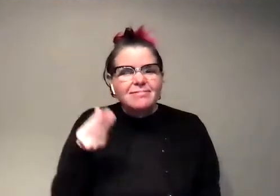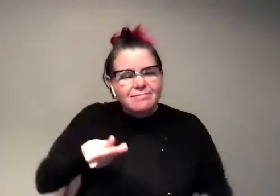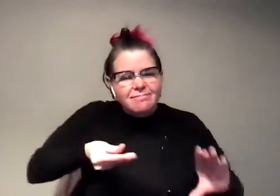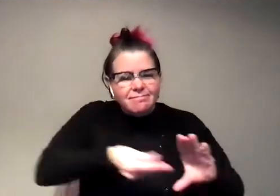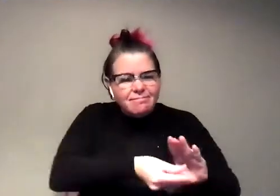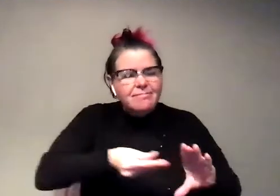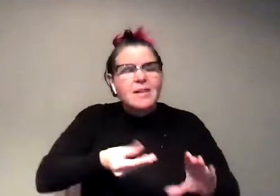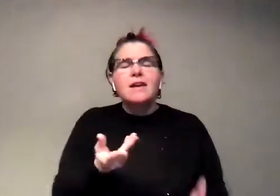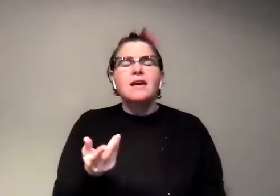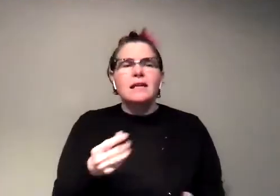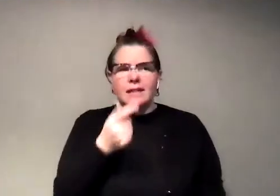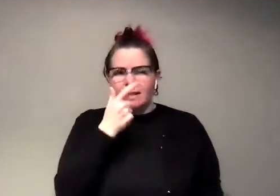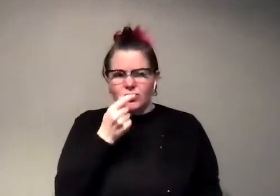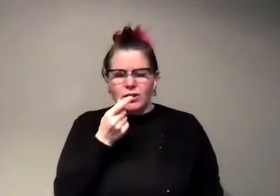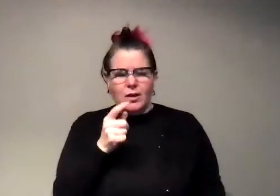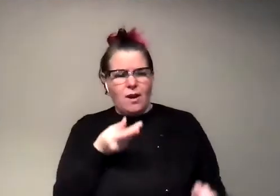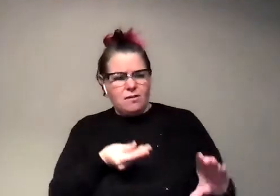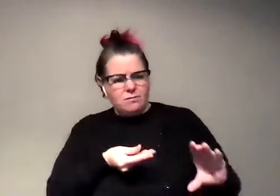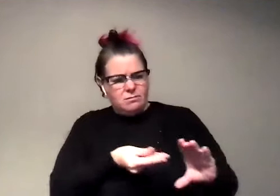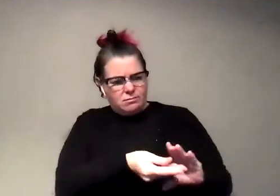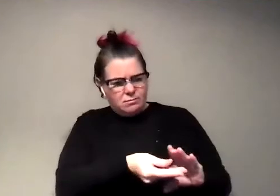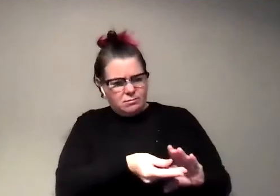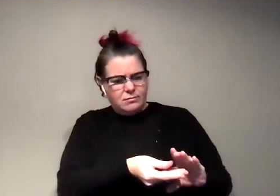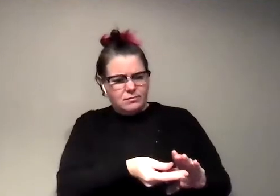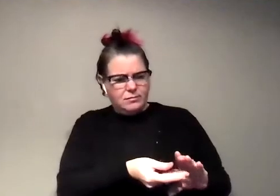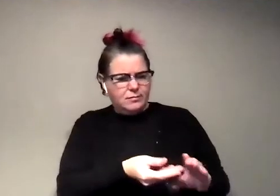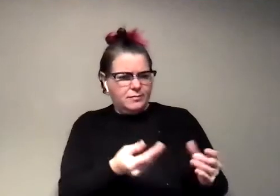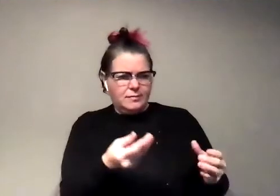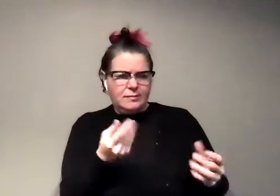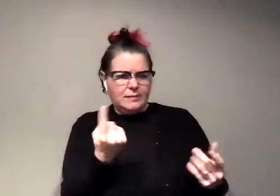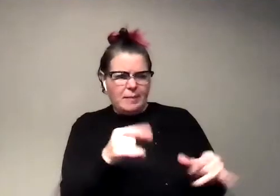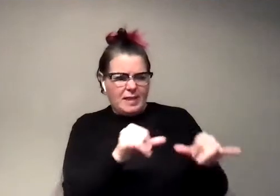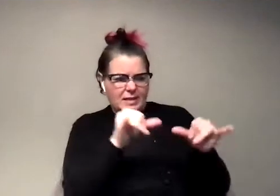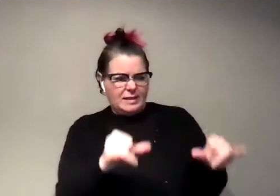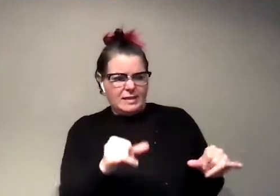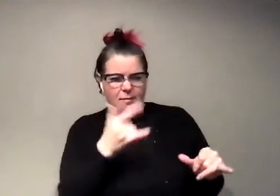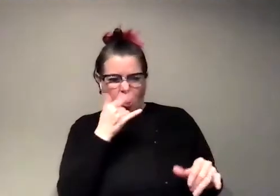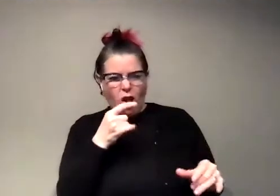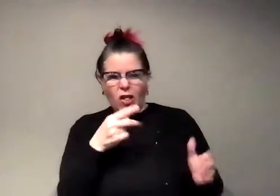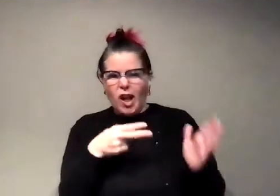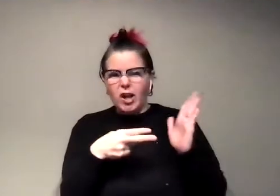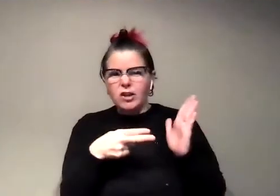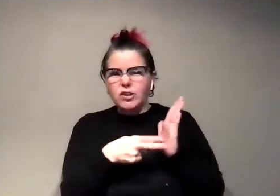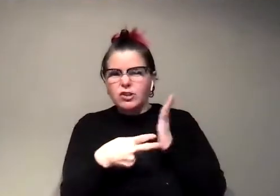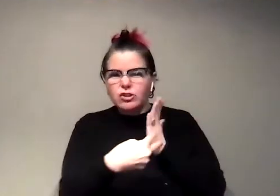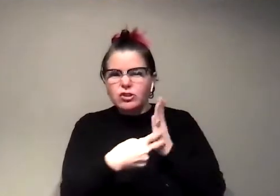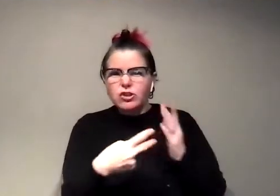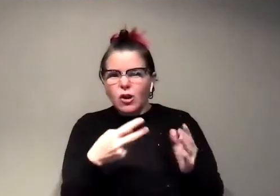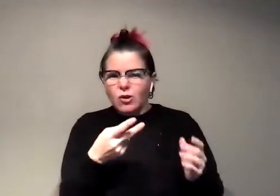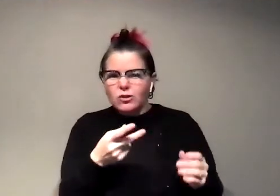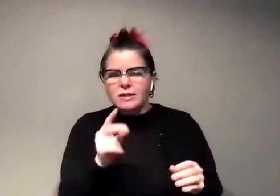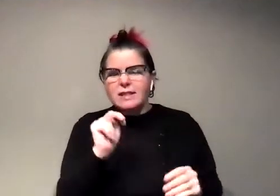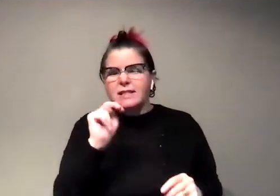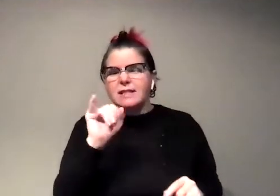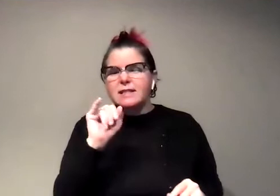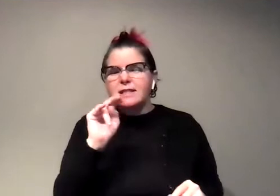that I would plug something into this system that looked like a toaster, like the Nintendo Entertainment System, and it would just